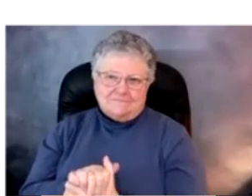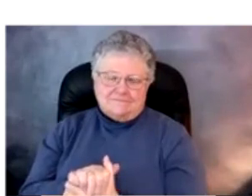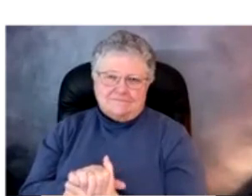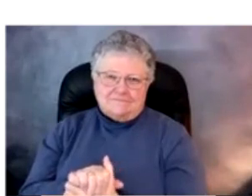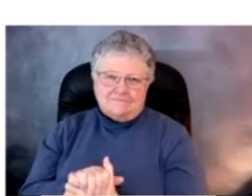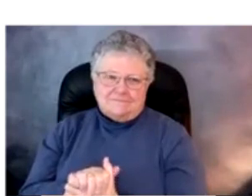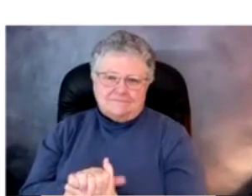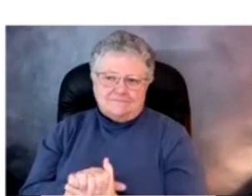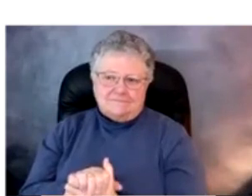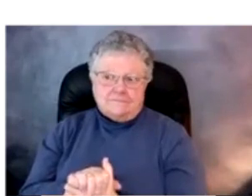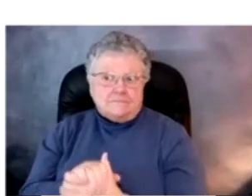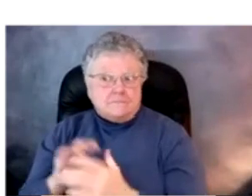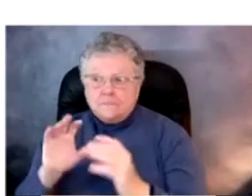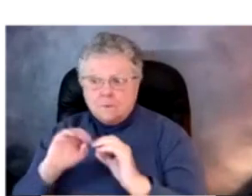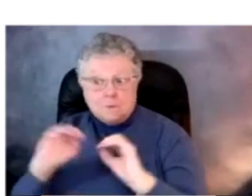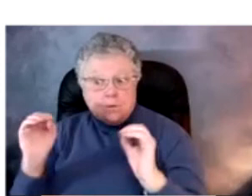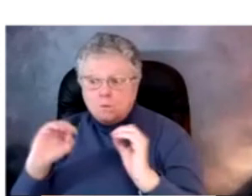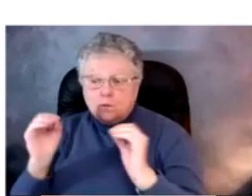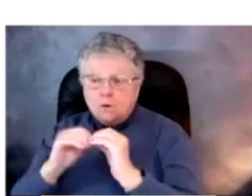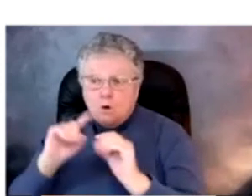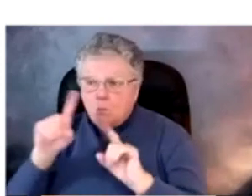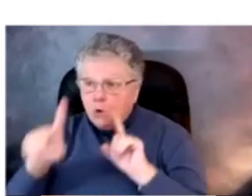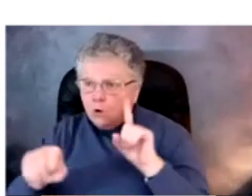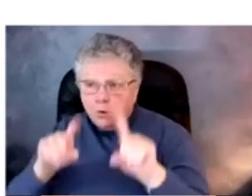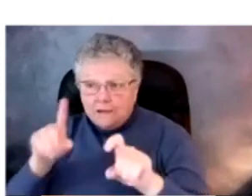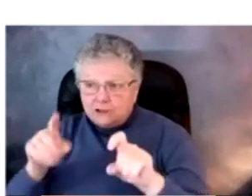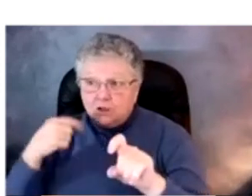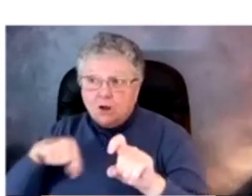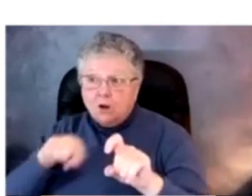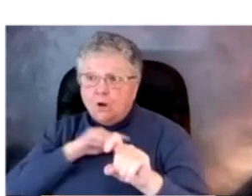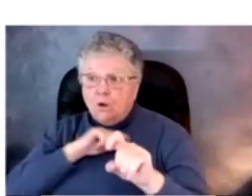If there aren't any more questions, we could probably wrap this up.